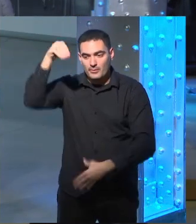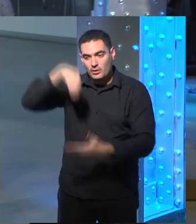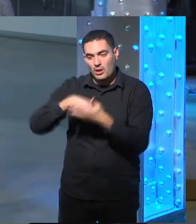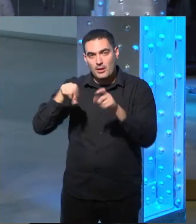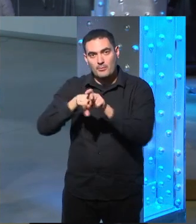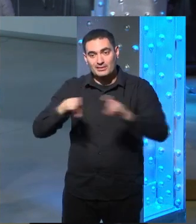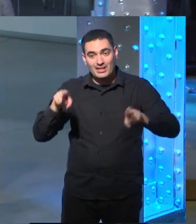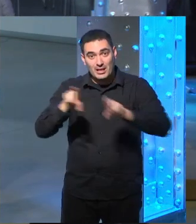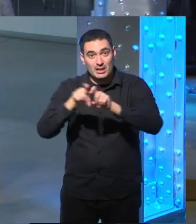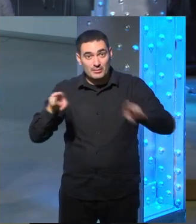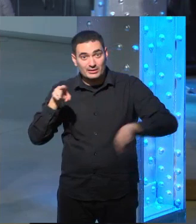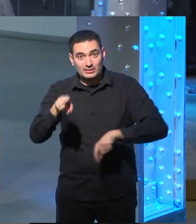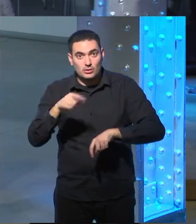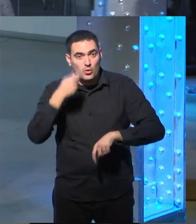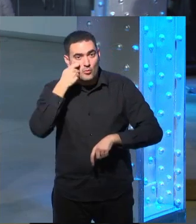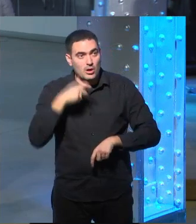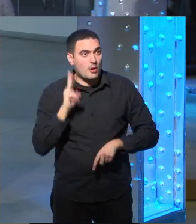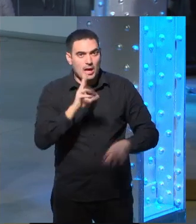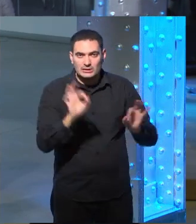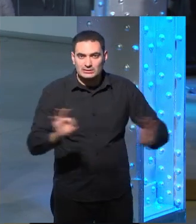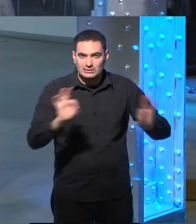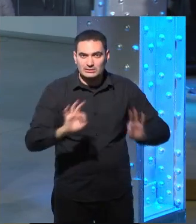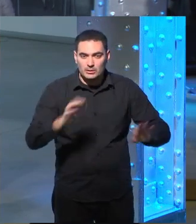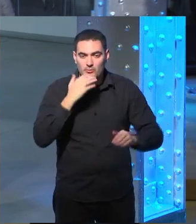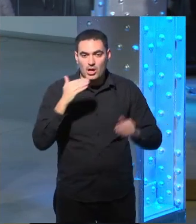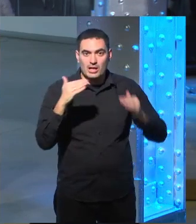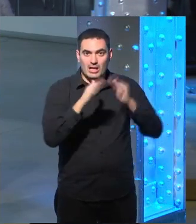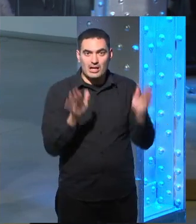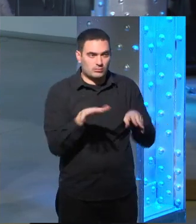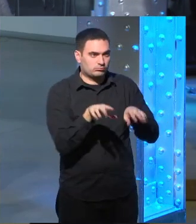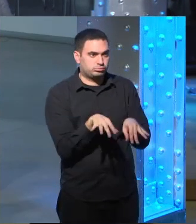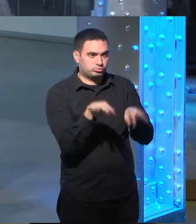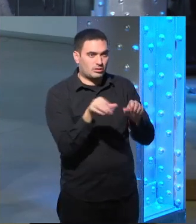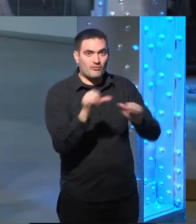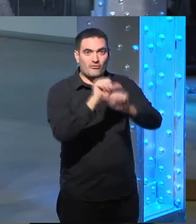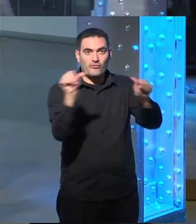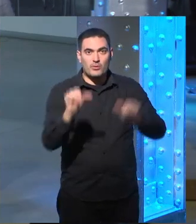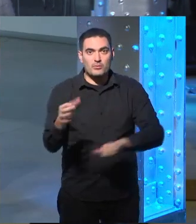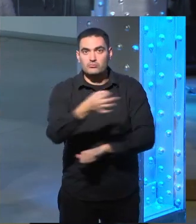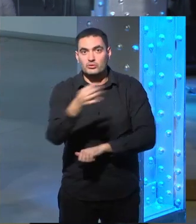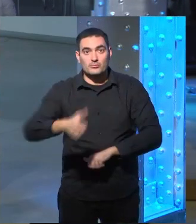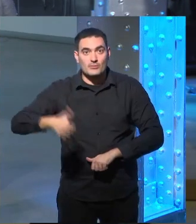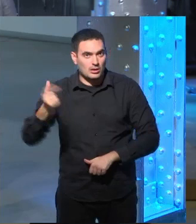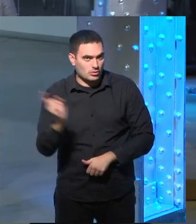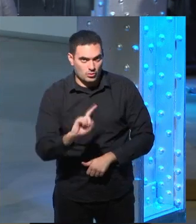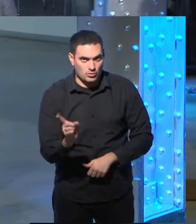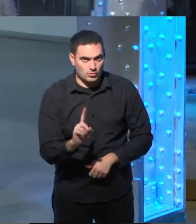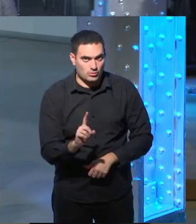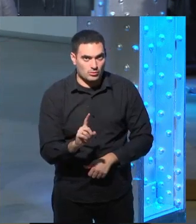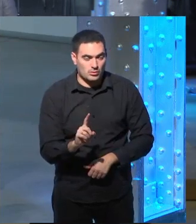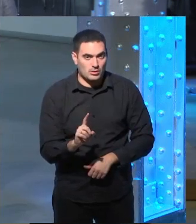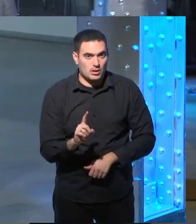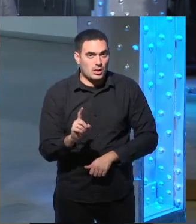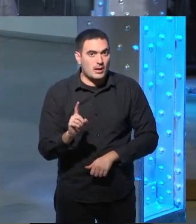we will be working for a company where we won't see a human being. Perhaps we will work from home. I know it is not the